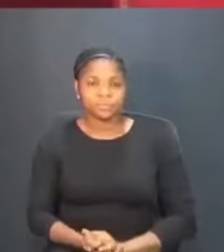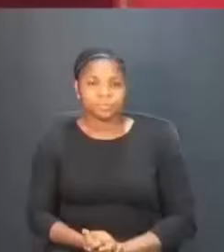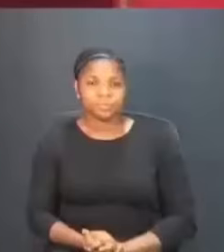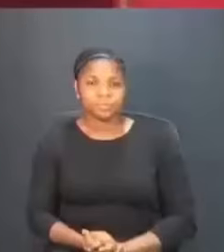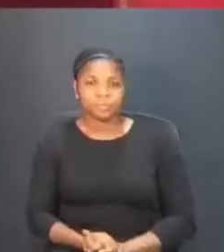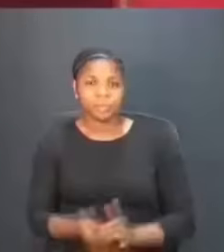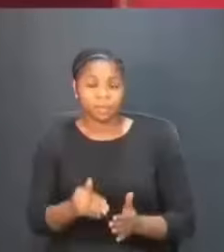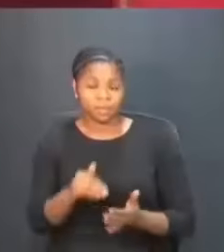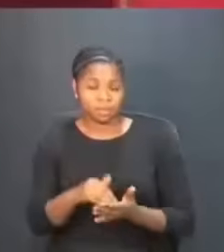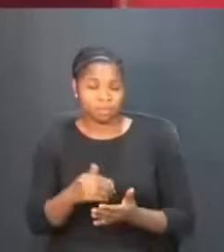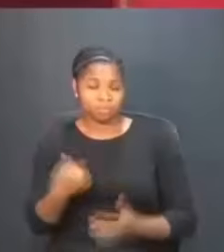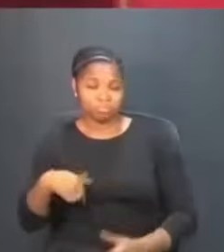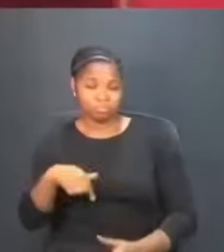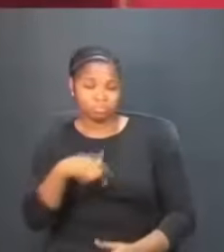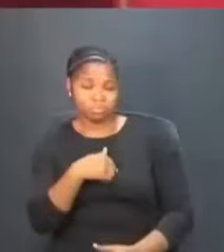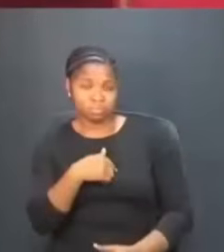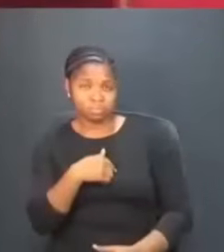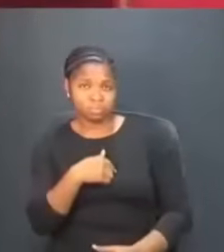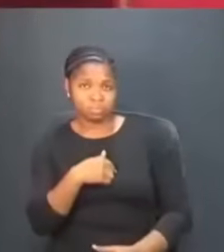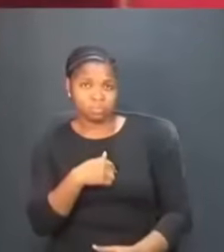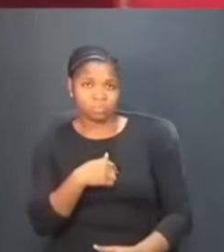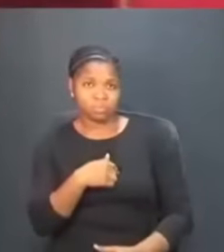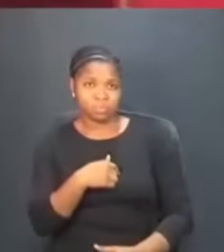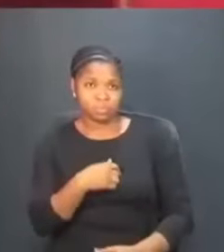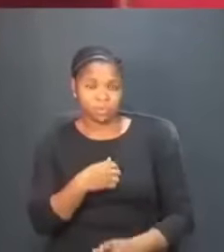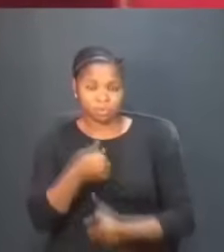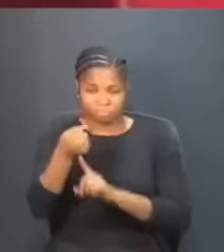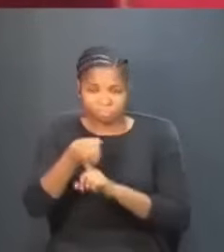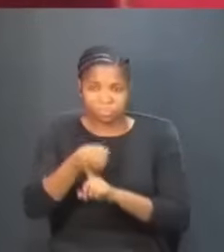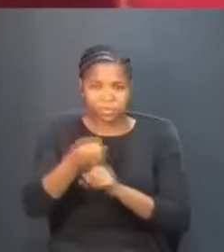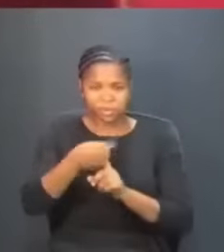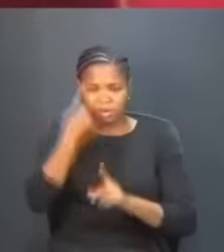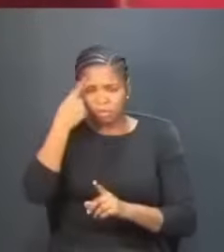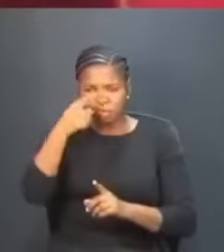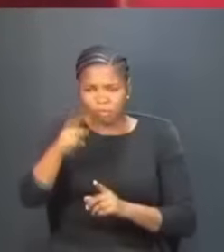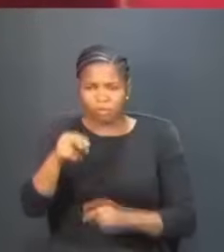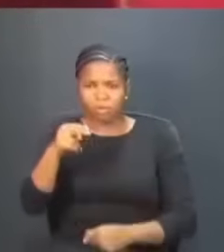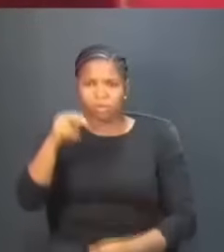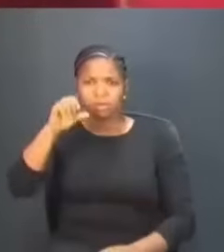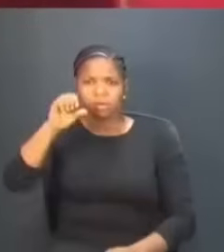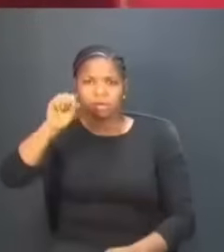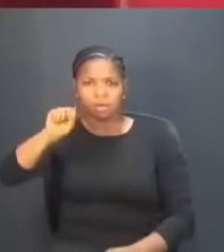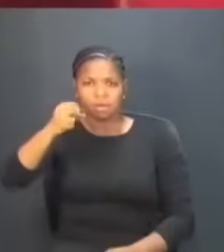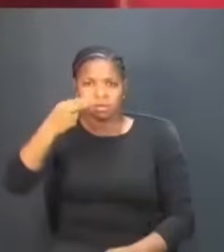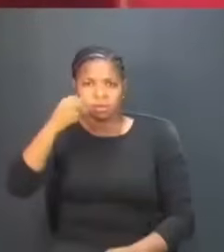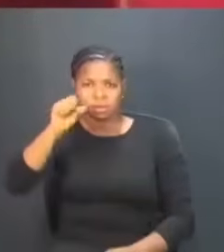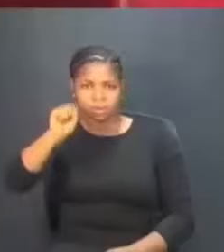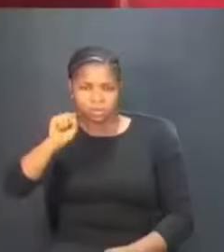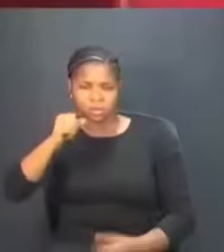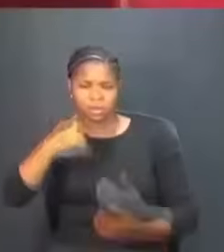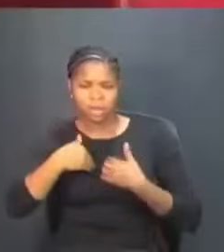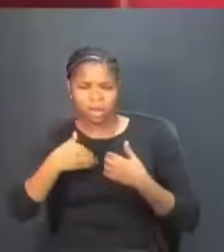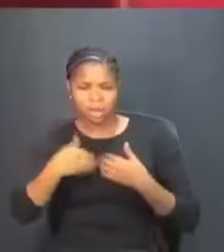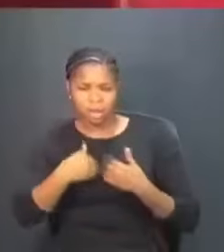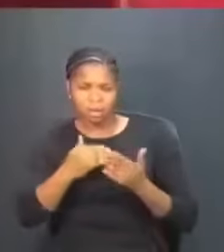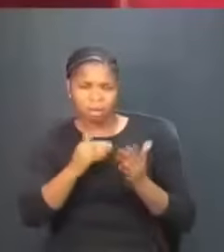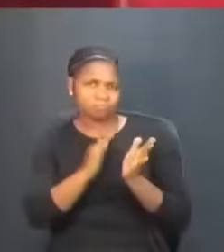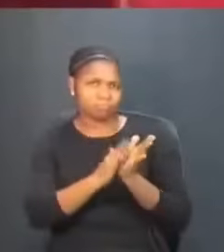we also advocated for secondary schools to have school farms,